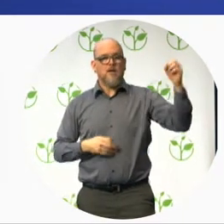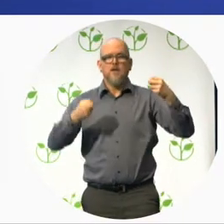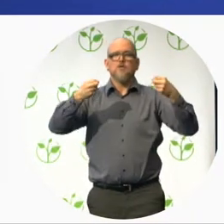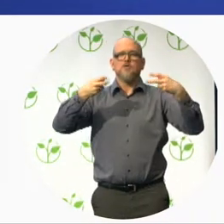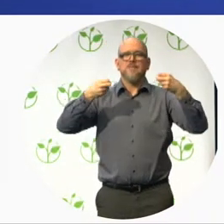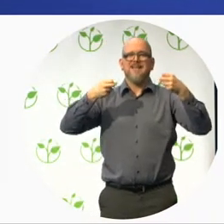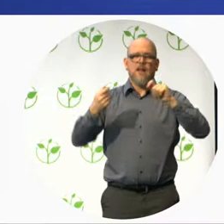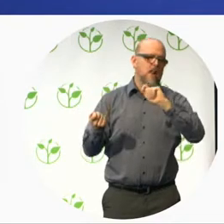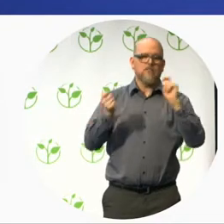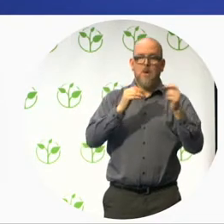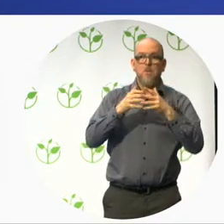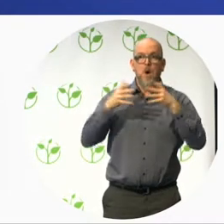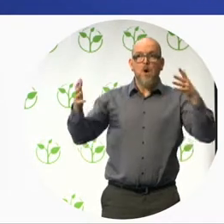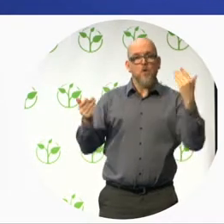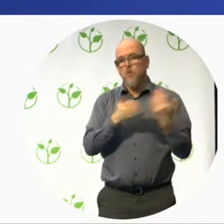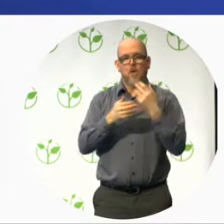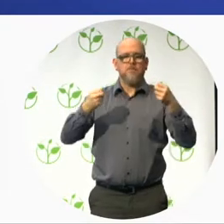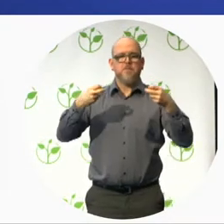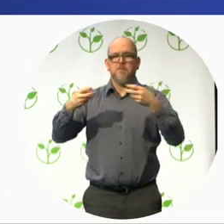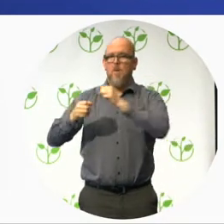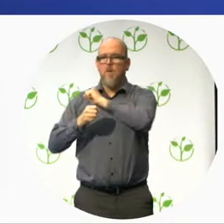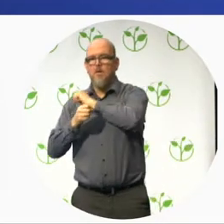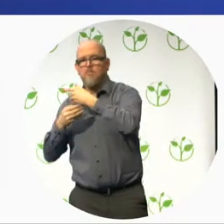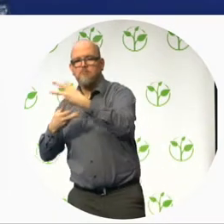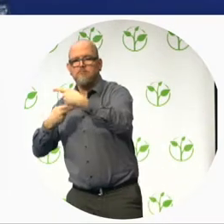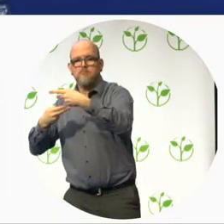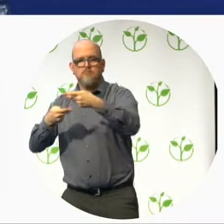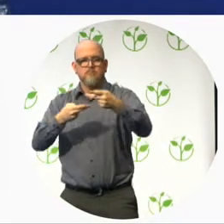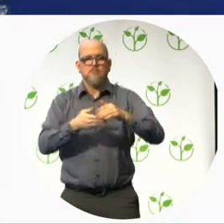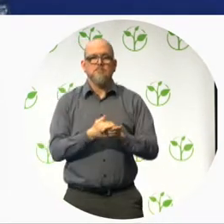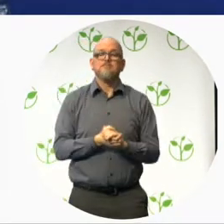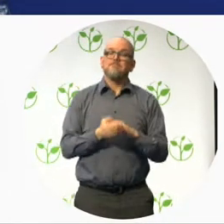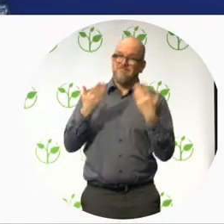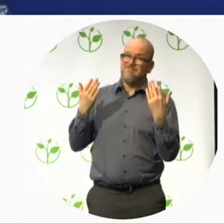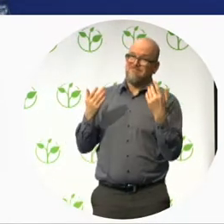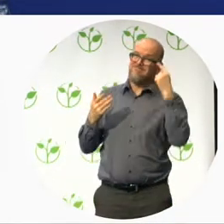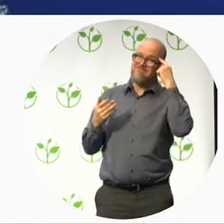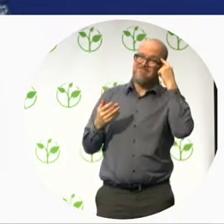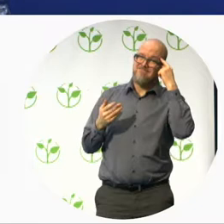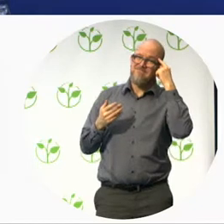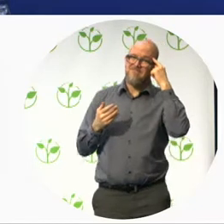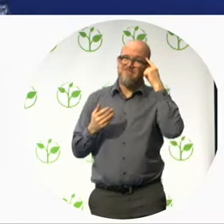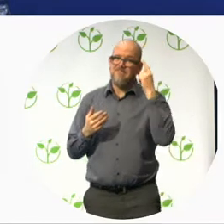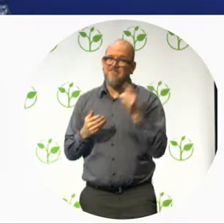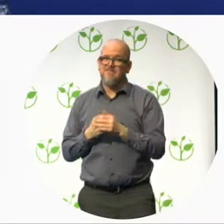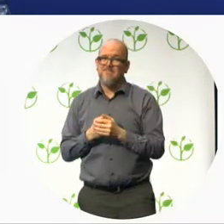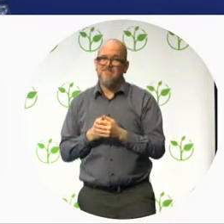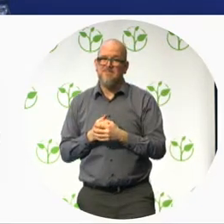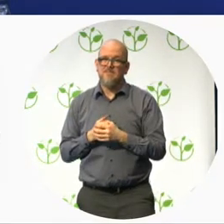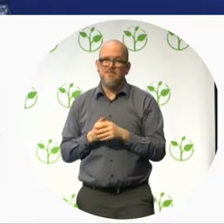Department of State, some of our embassies, some of our consulates, have actually chosen to continue to pay